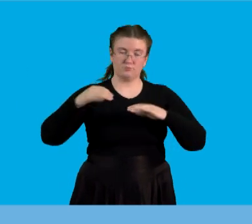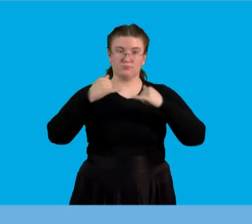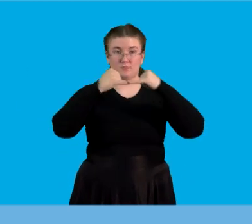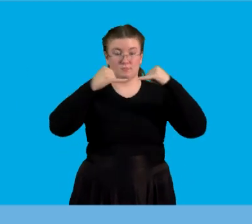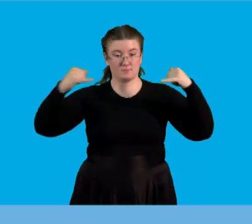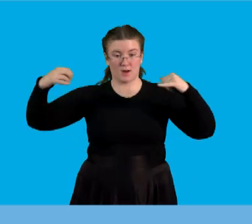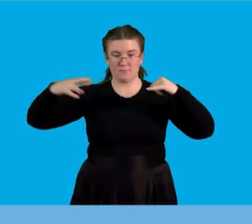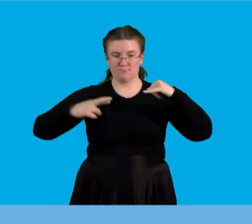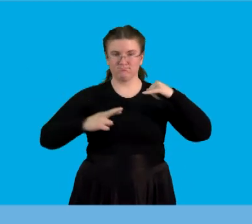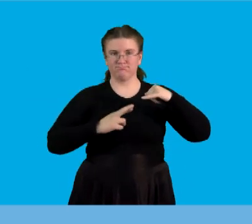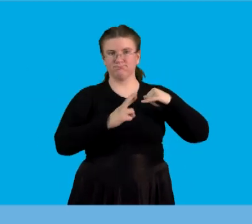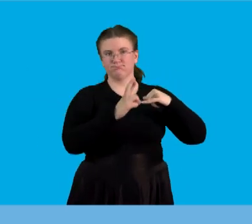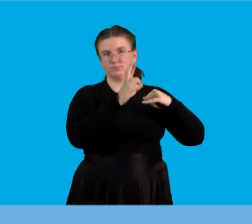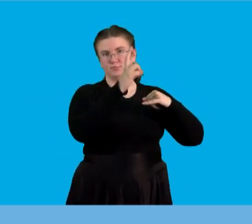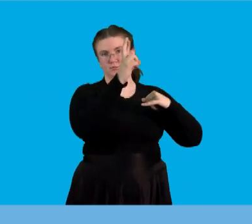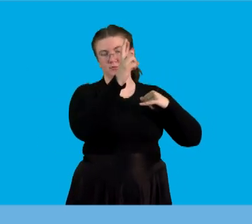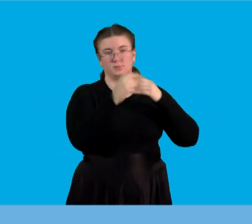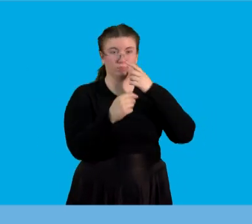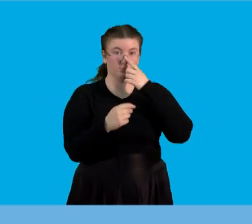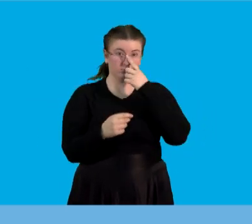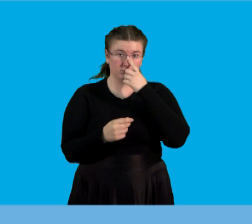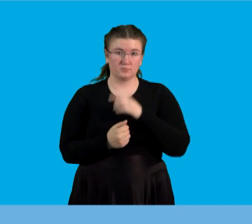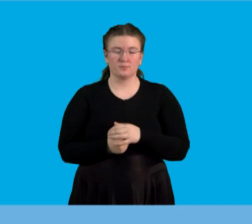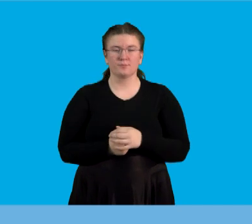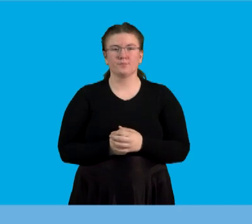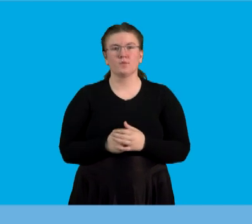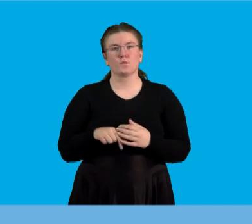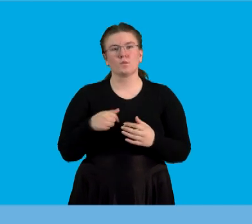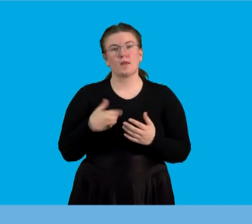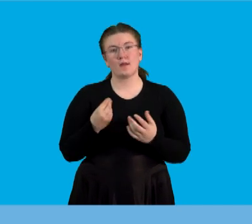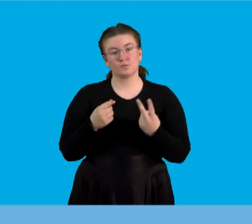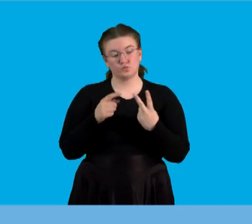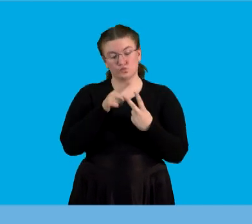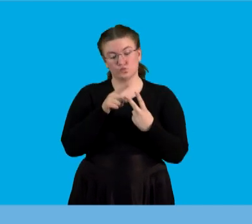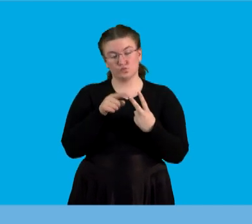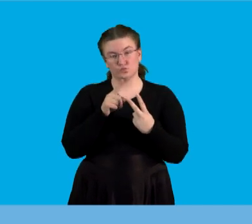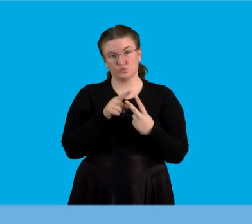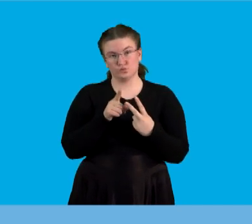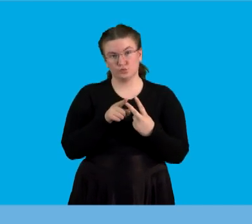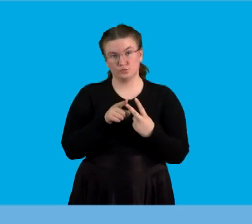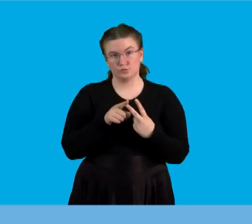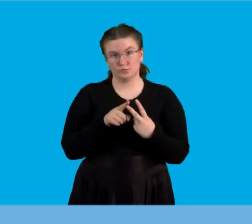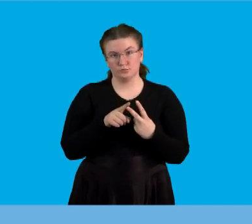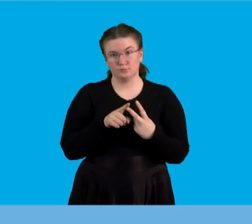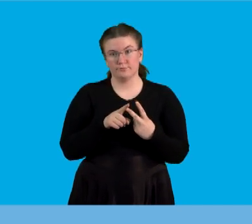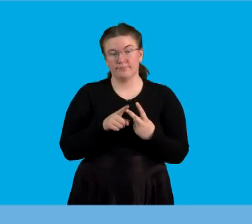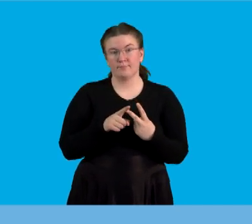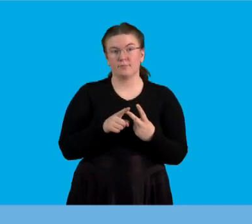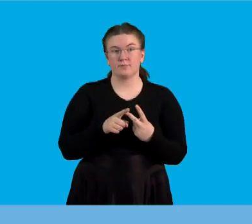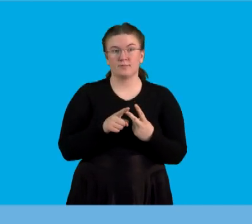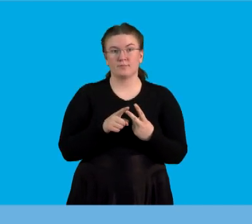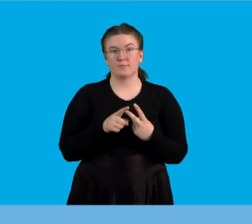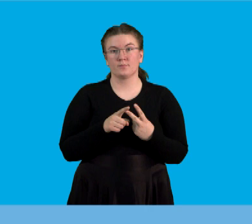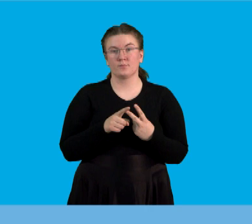refracts and bends something the normal line. So now we can have 2 options. When light is